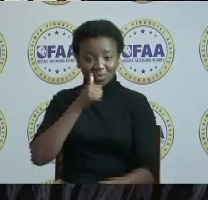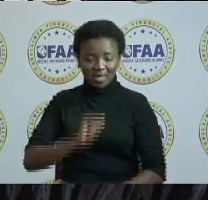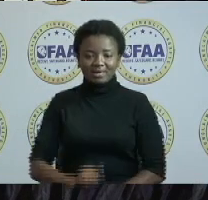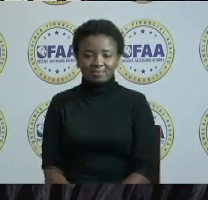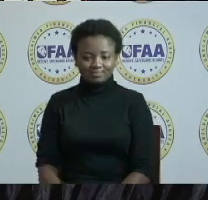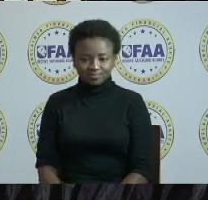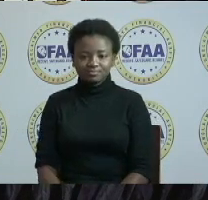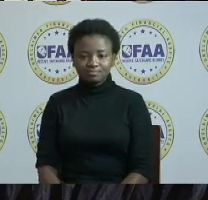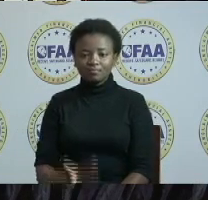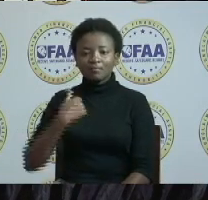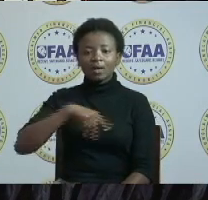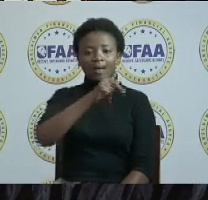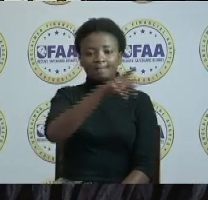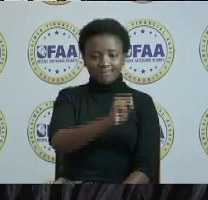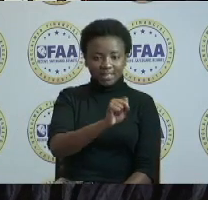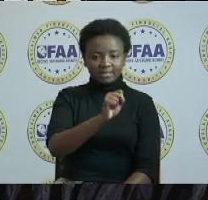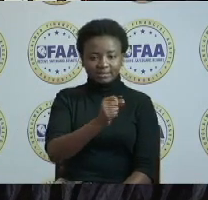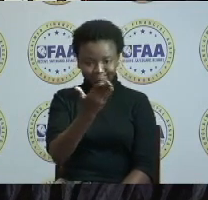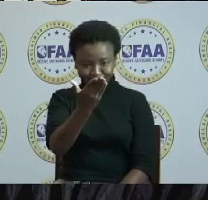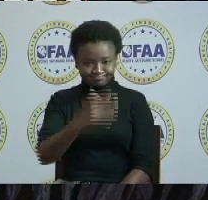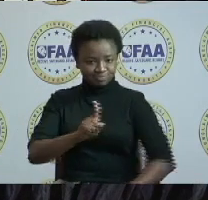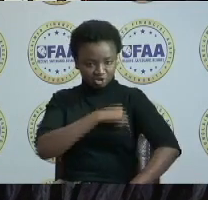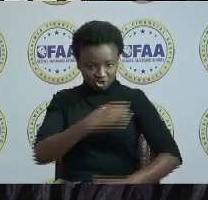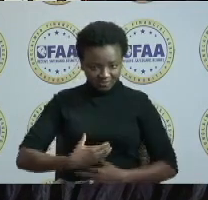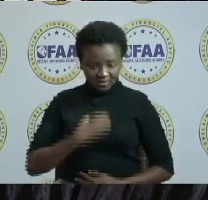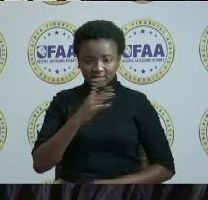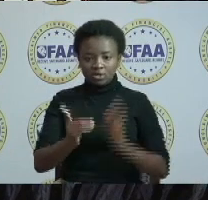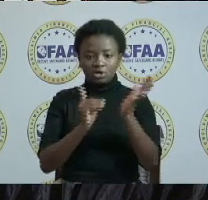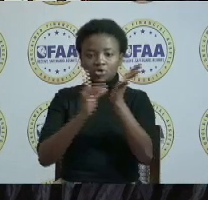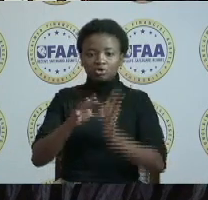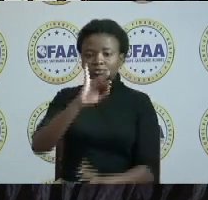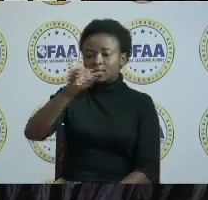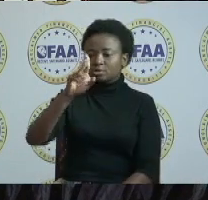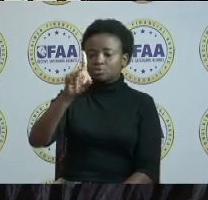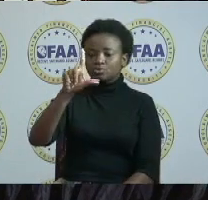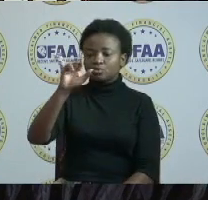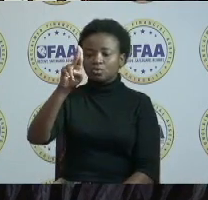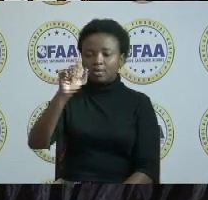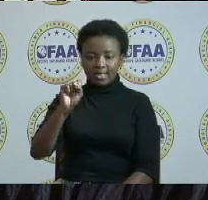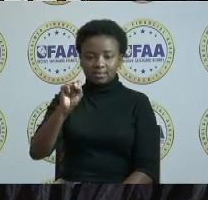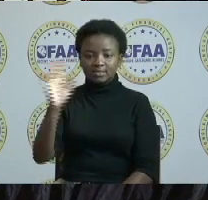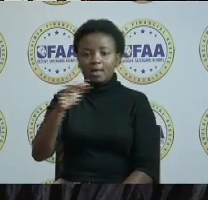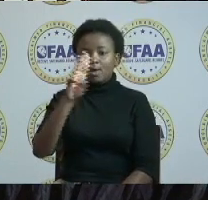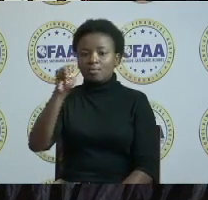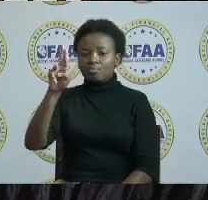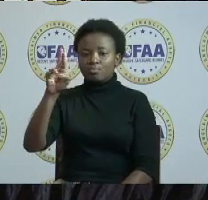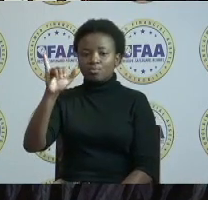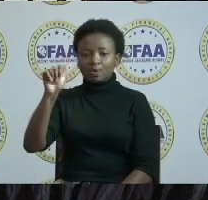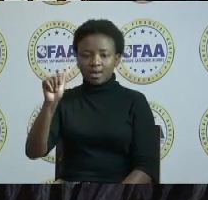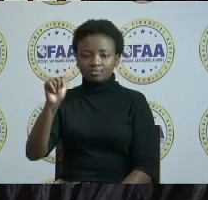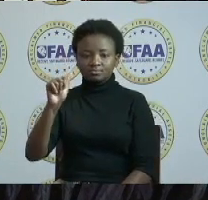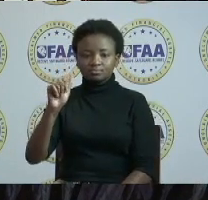Eddie. Our PS, who is our chief guest today, Dr. Julius Muia, our chairman,